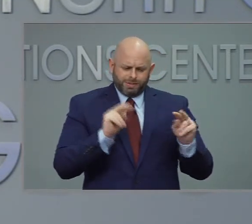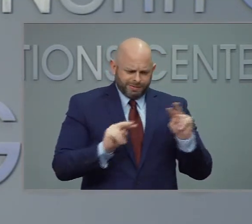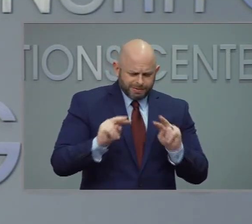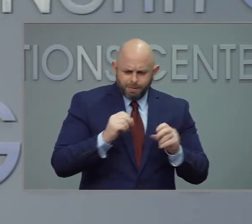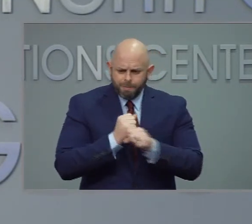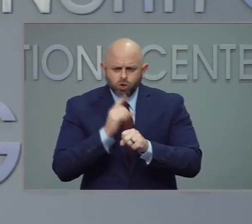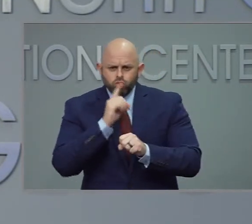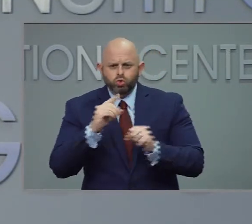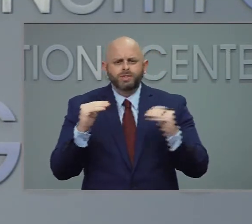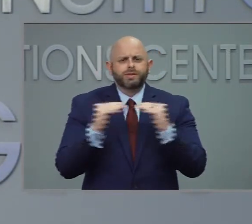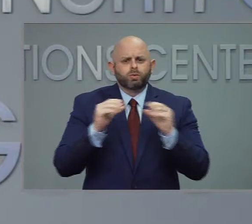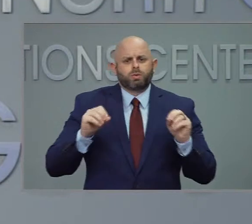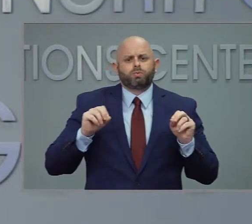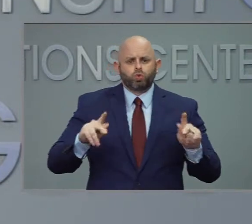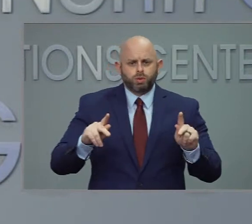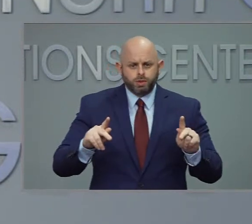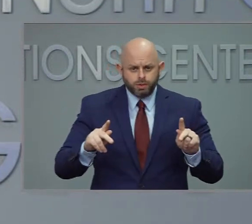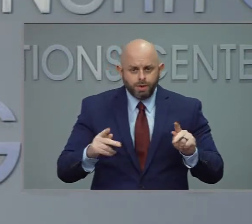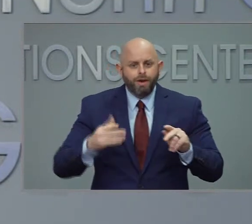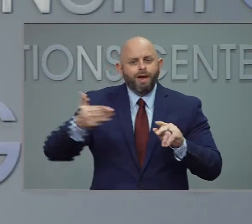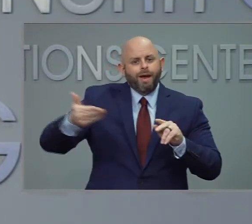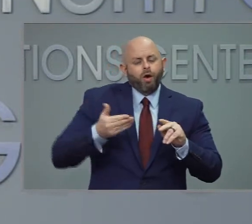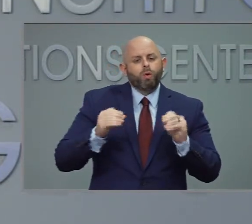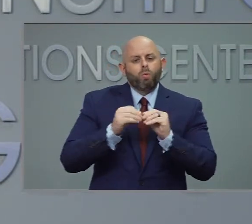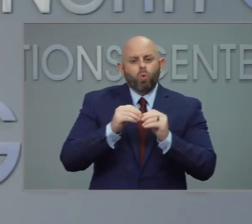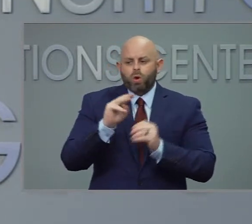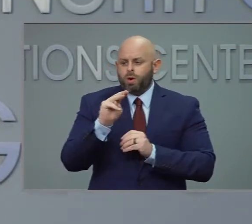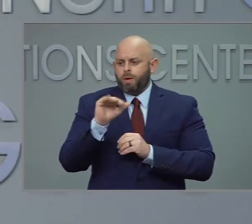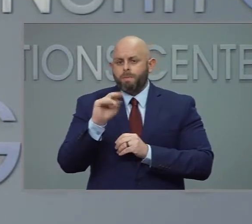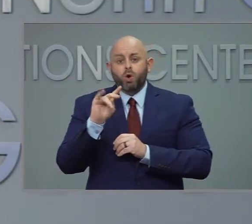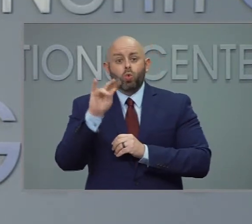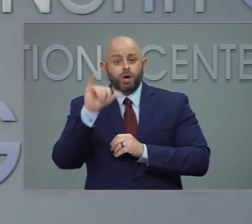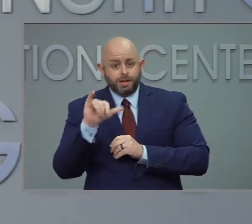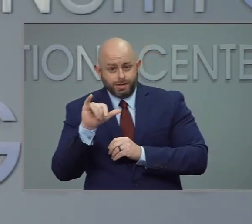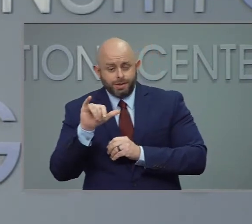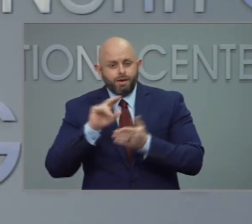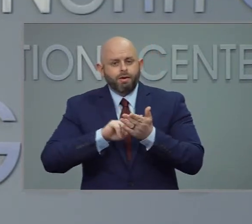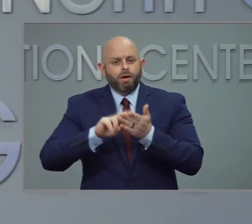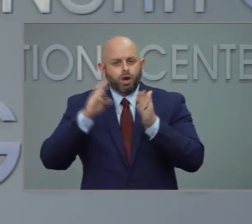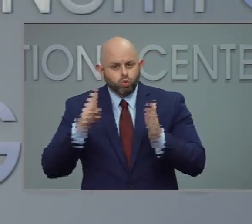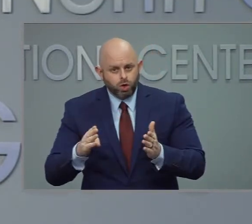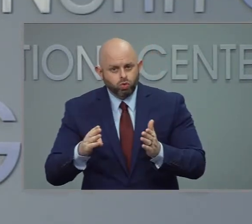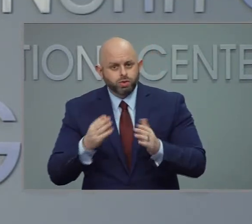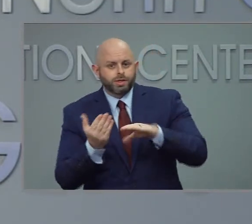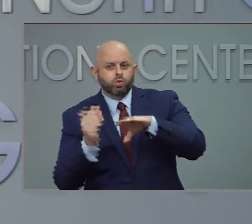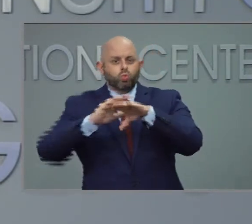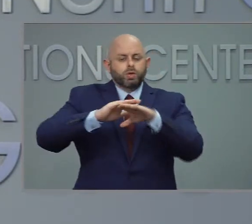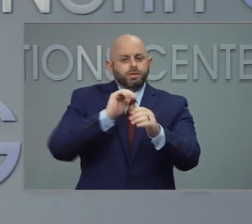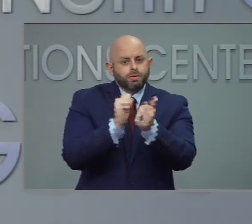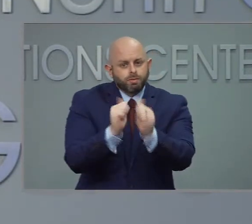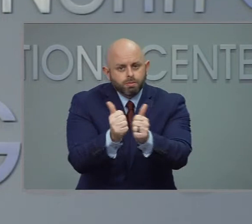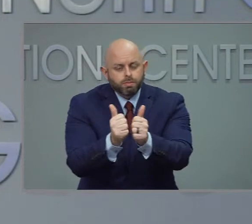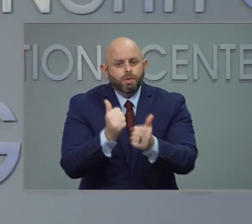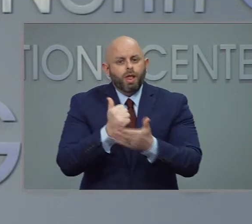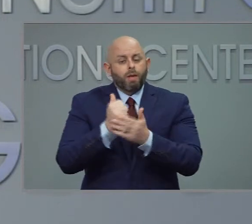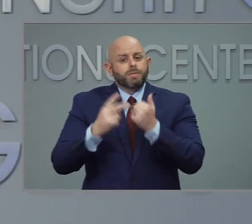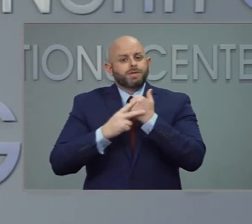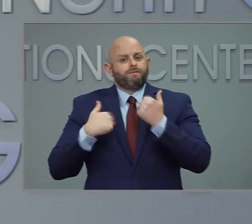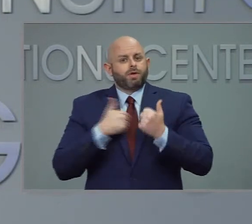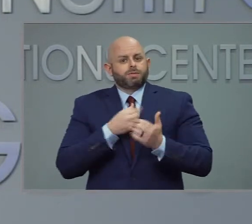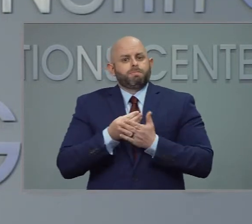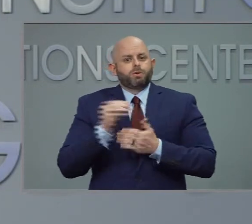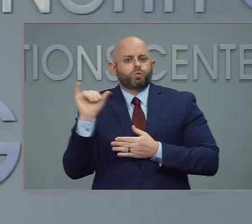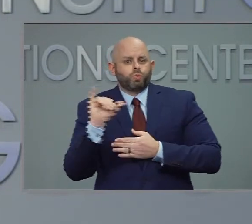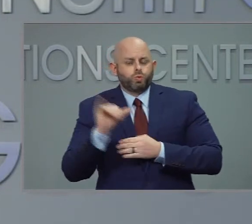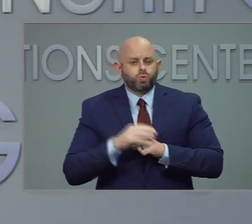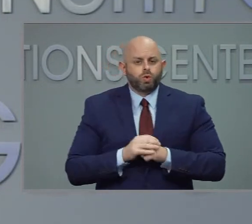of minority contractors, which creates more competition and saves taxpayers money. We must also reach